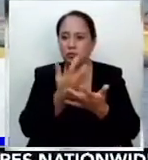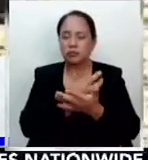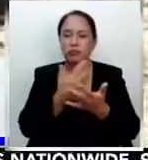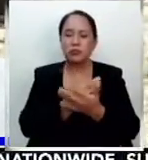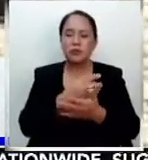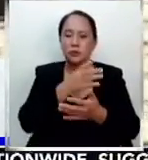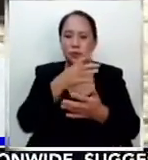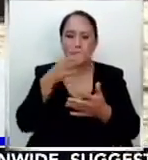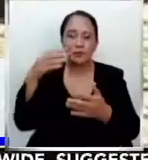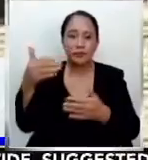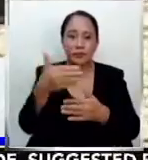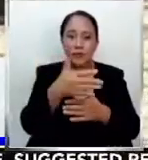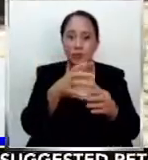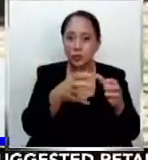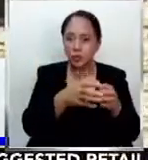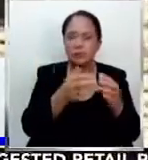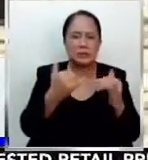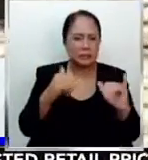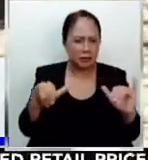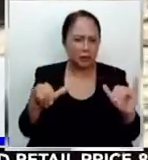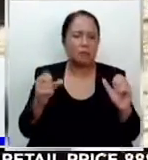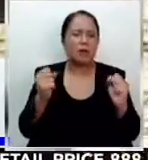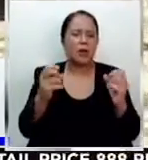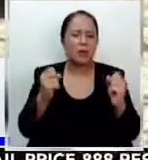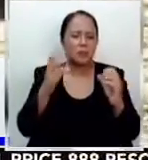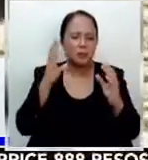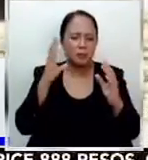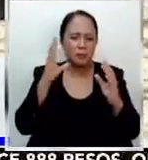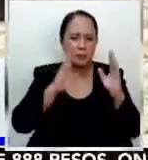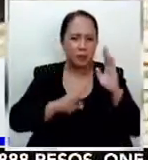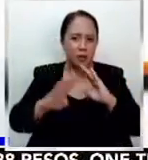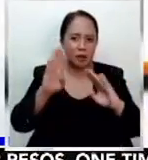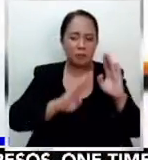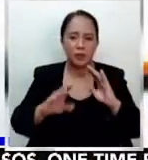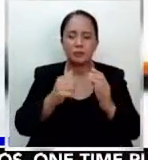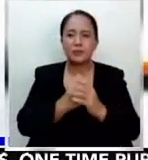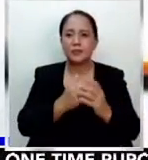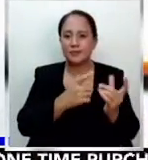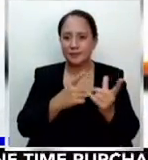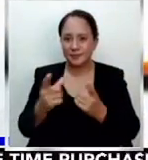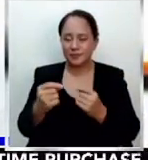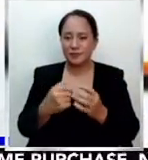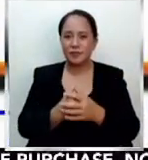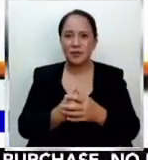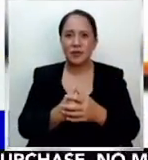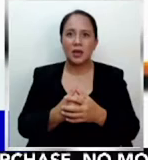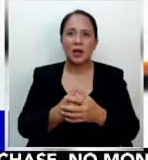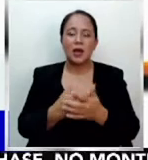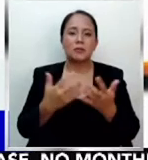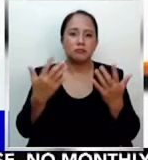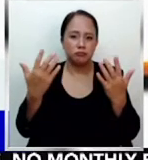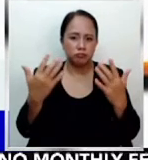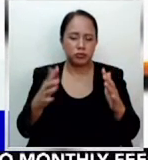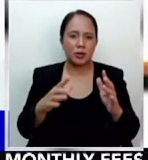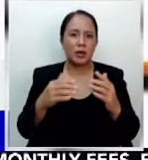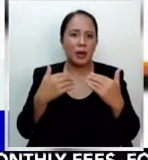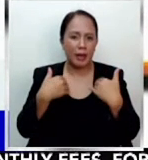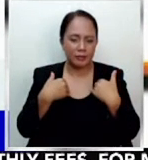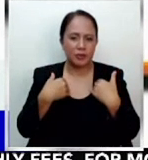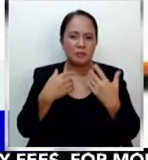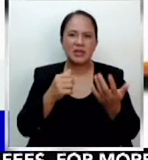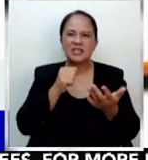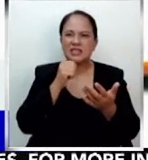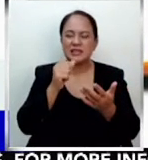sector, marami pa rin hinaharap na problema para ito maisakatuparan. Progress has been made but not really